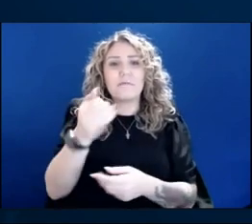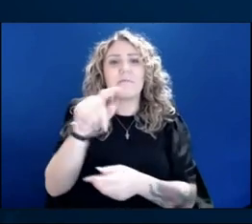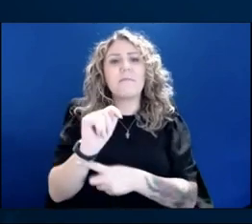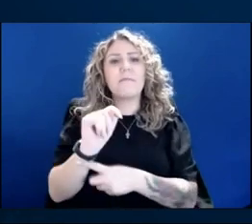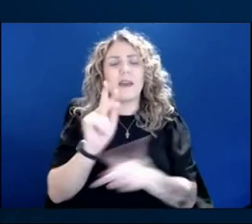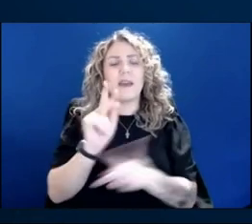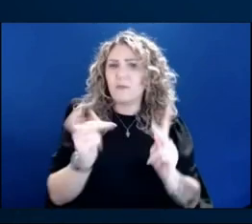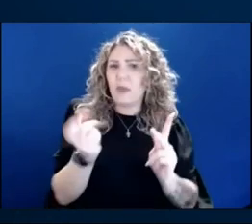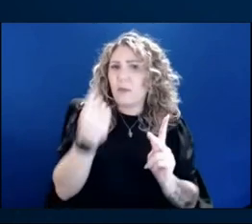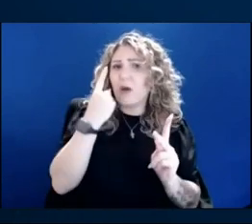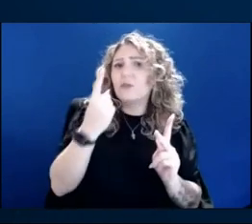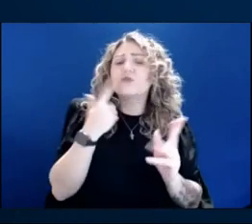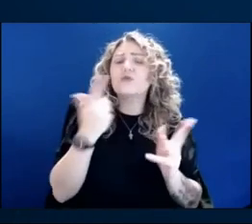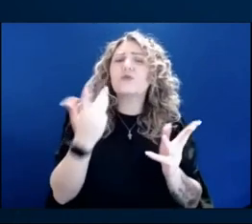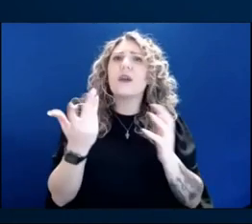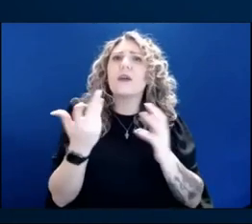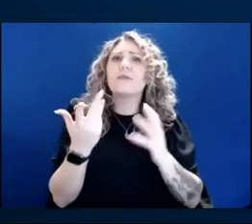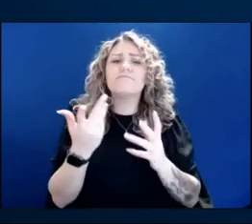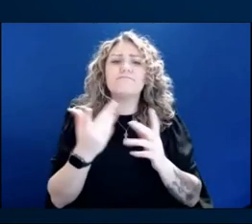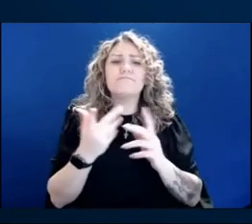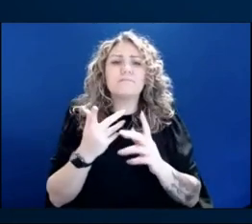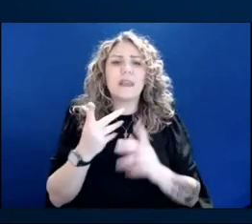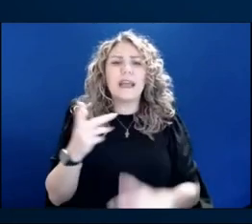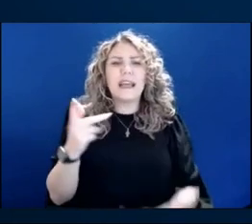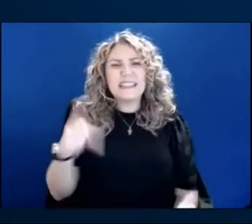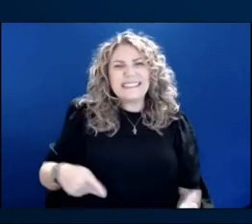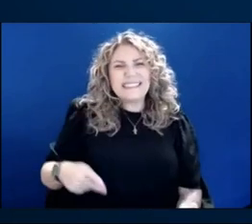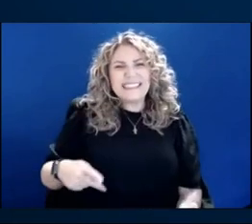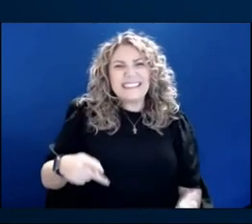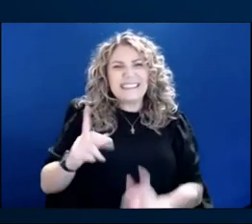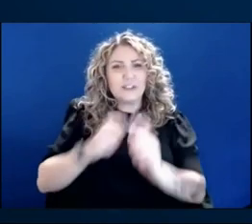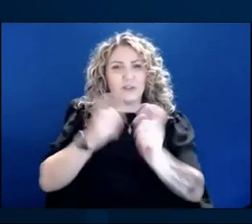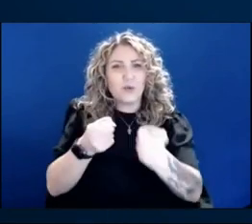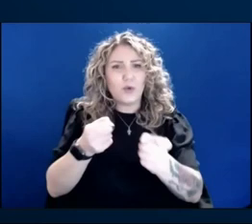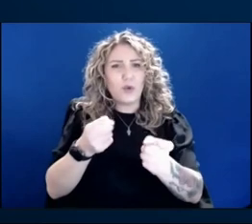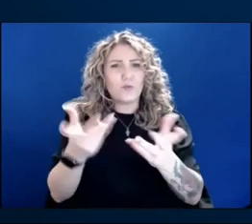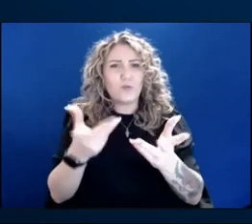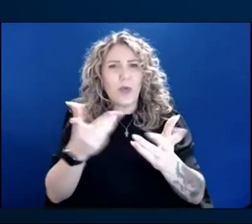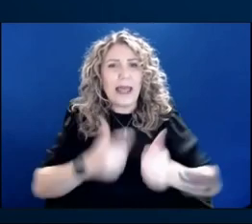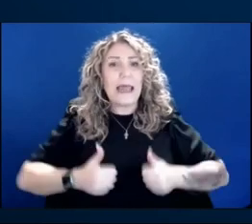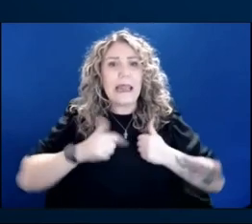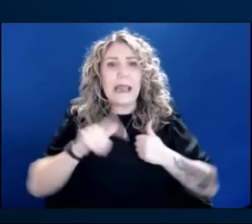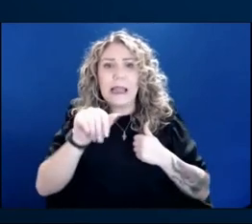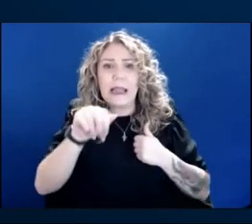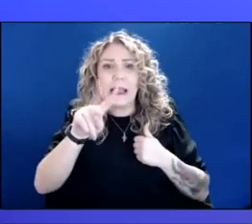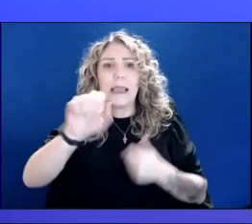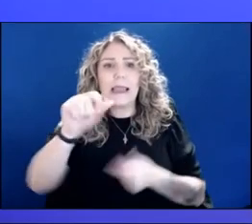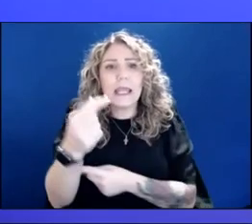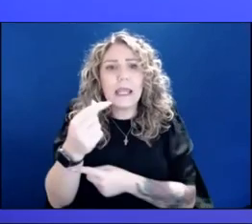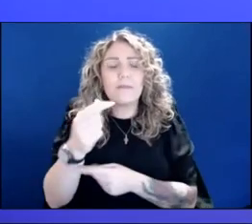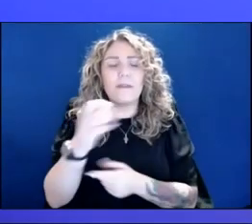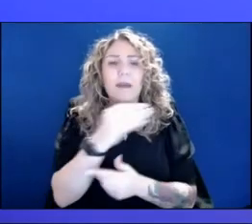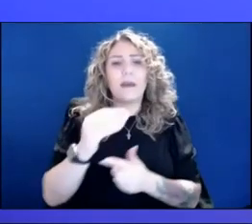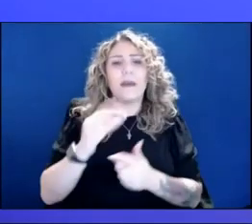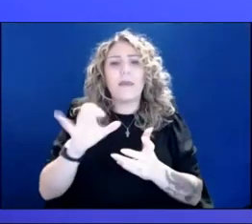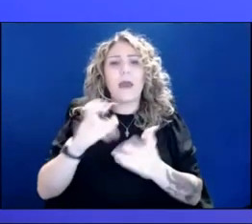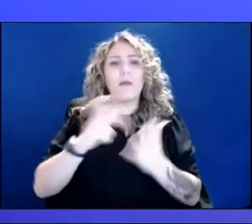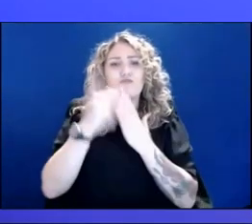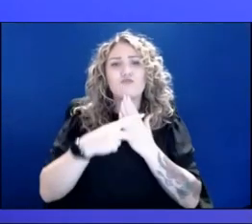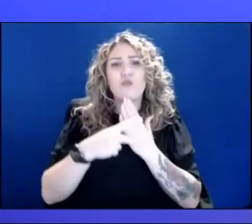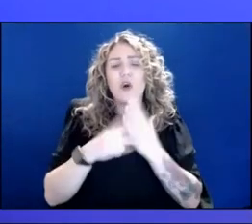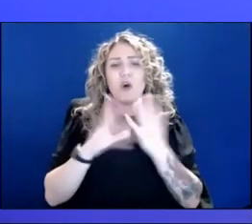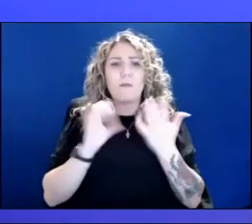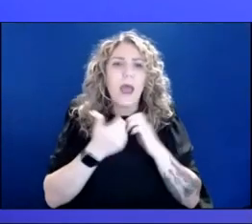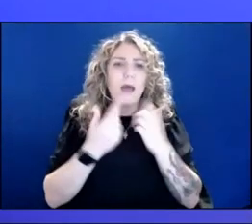about kidney donation, what living kidney donation entails, a little bit about the program and how it all works. Yeah, I think when